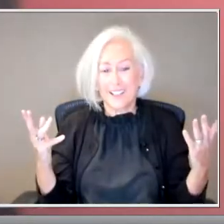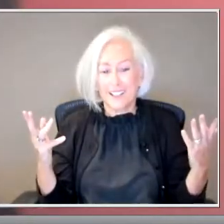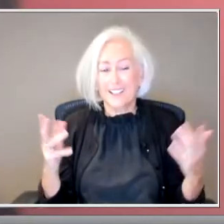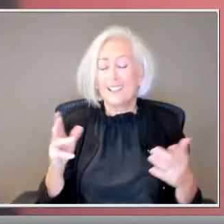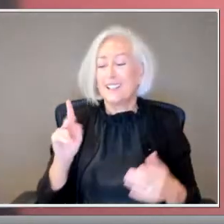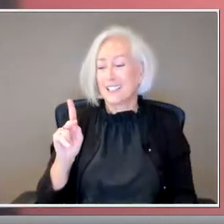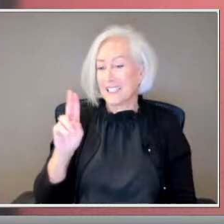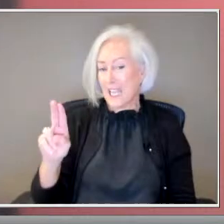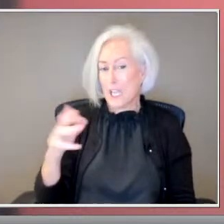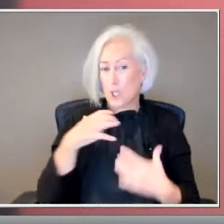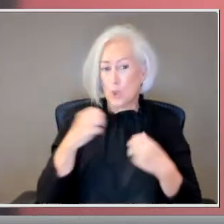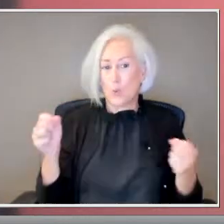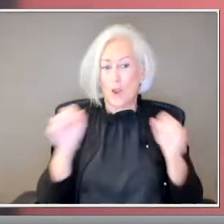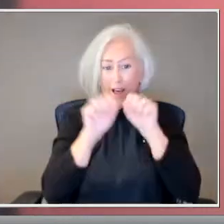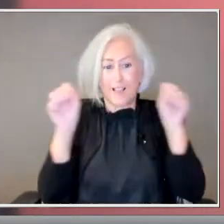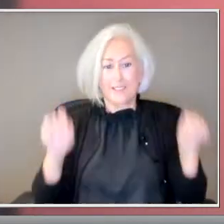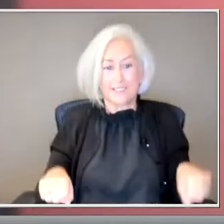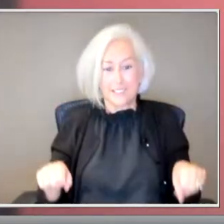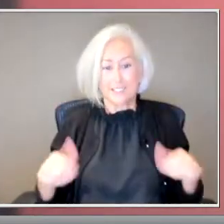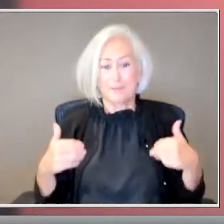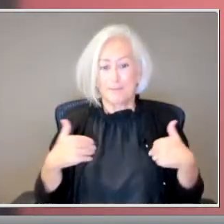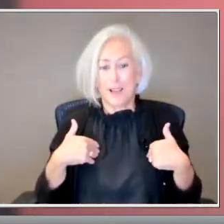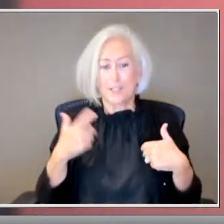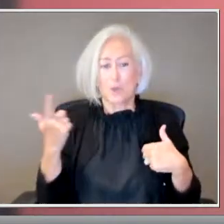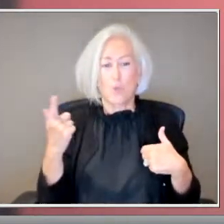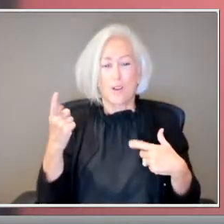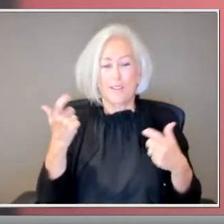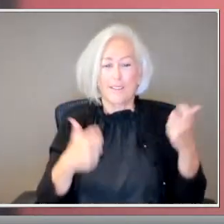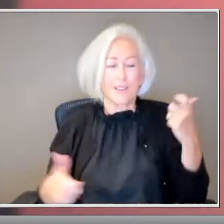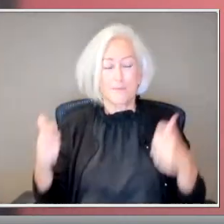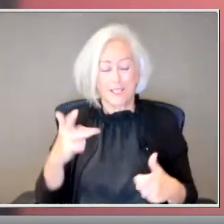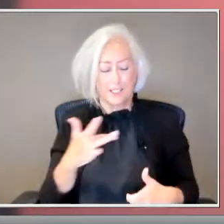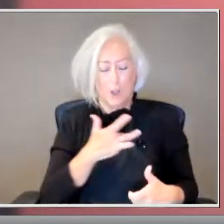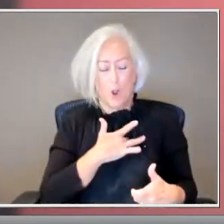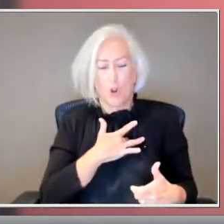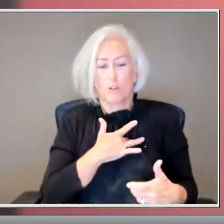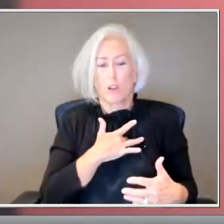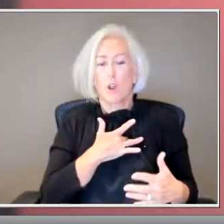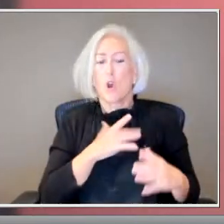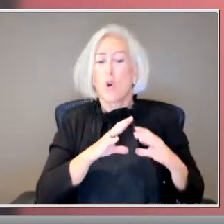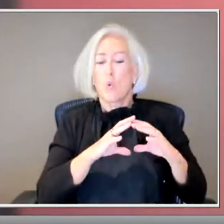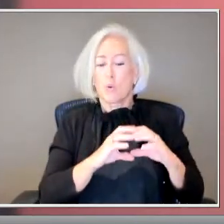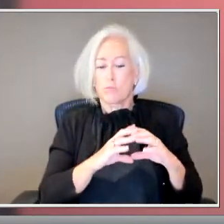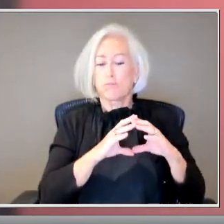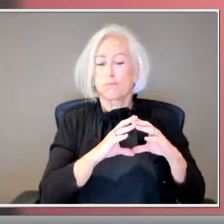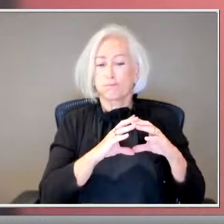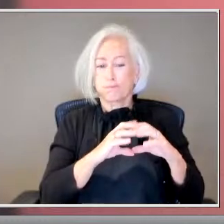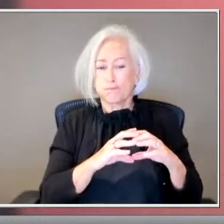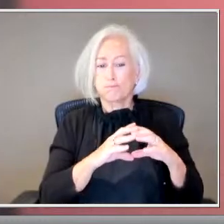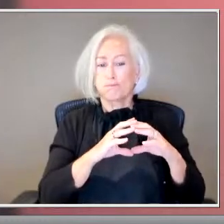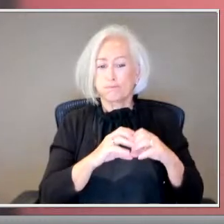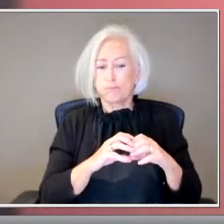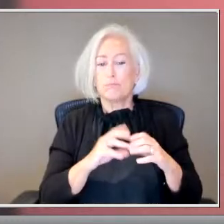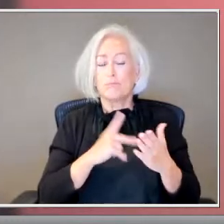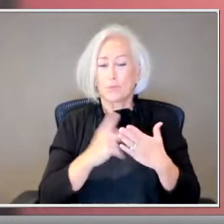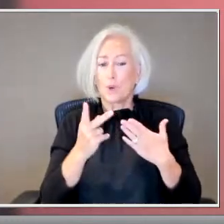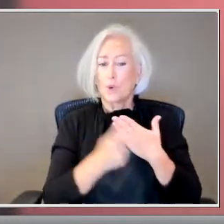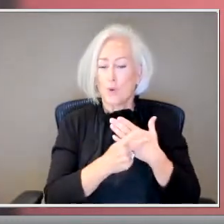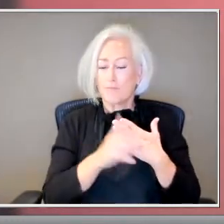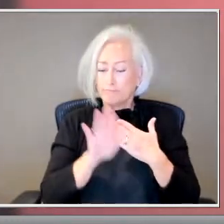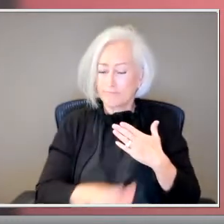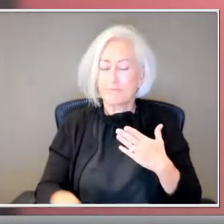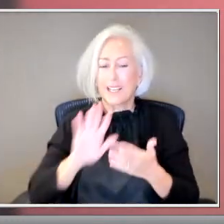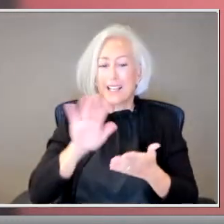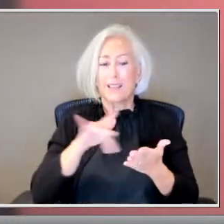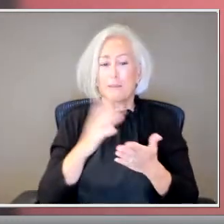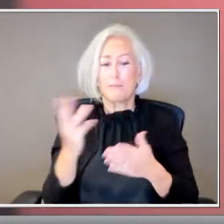one of the biggest heart rhythm management program in the Midwest, and we do more procedures than any other organization around